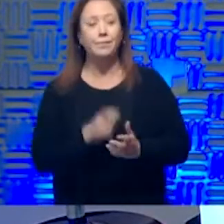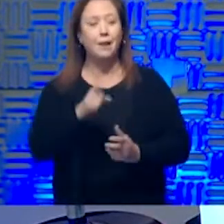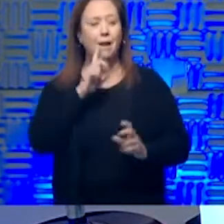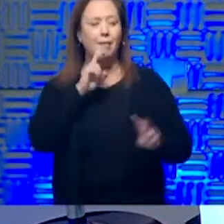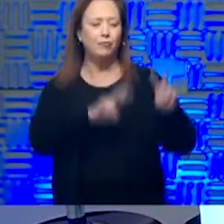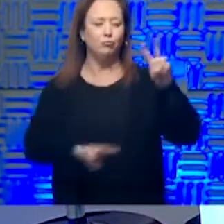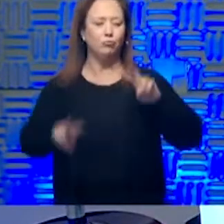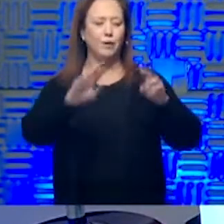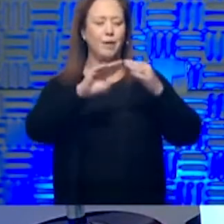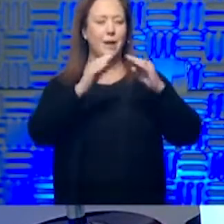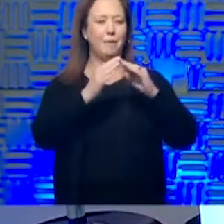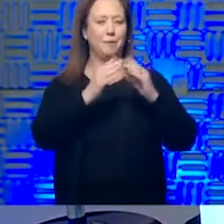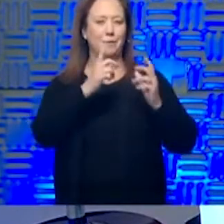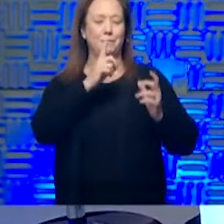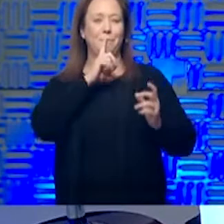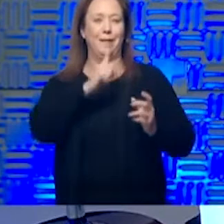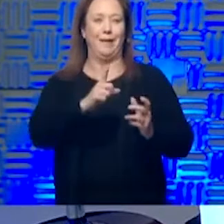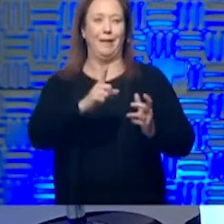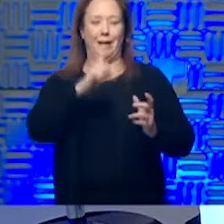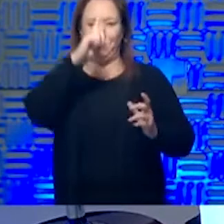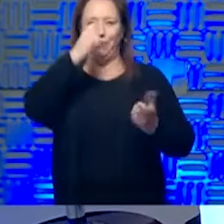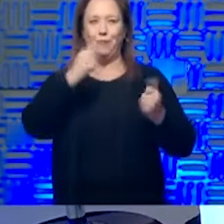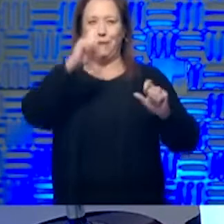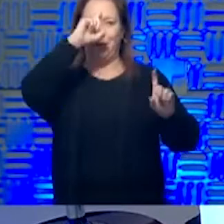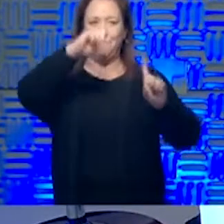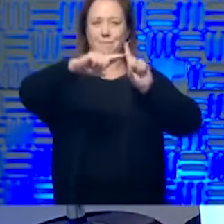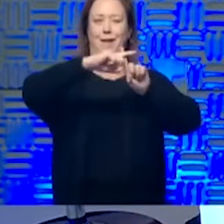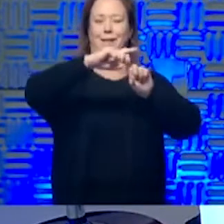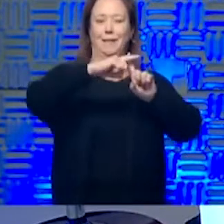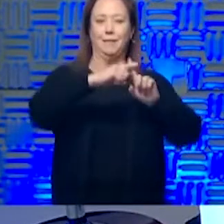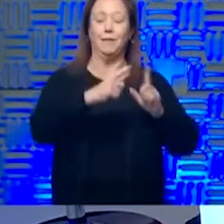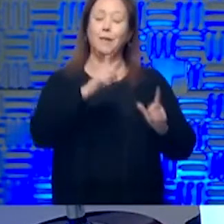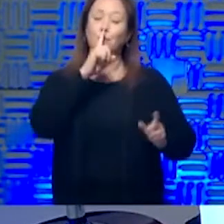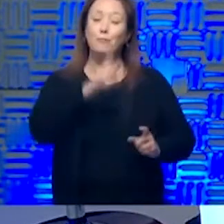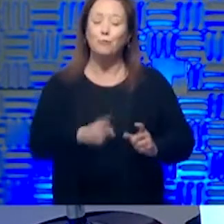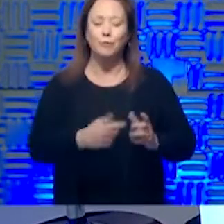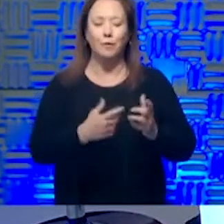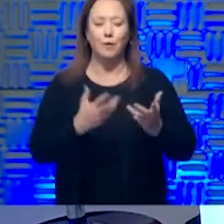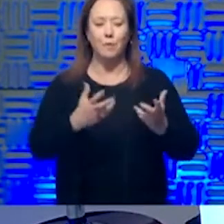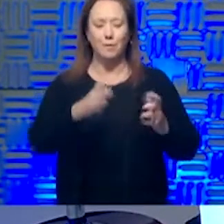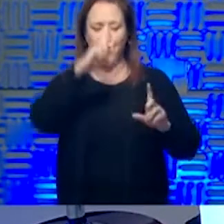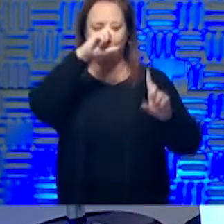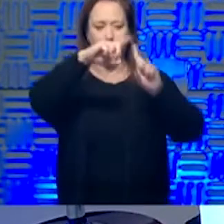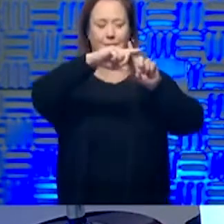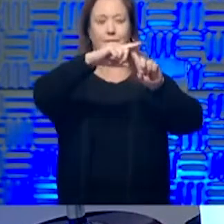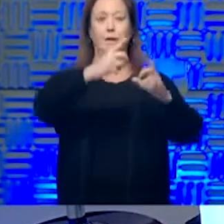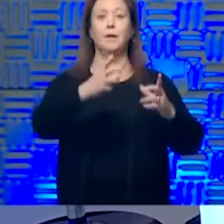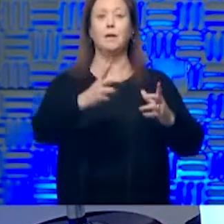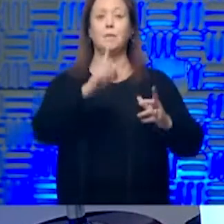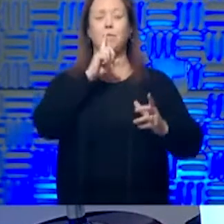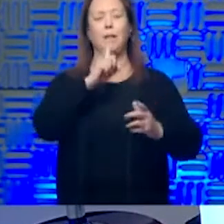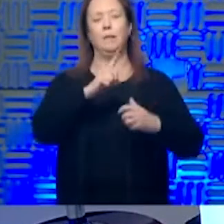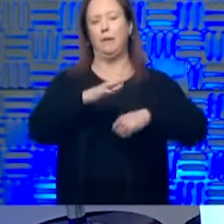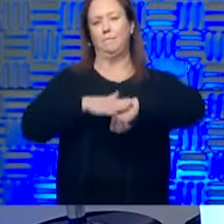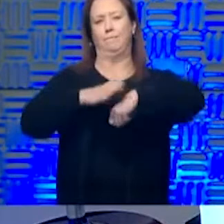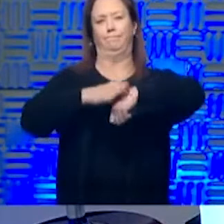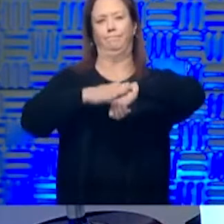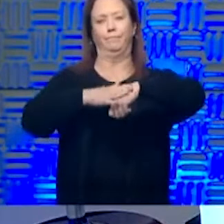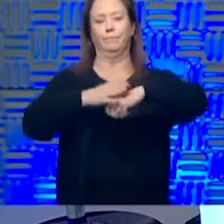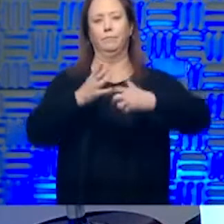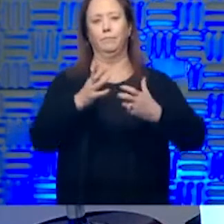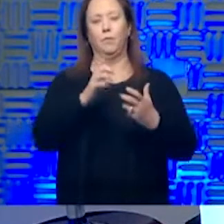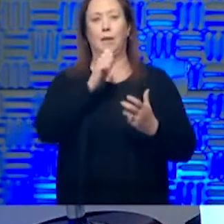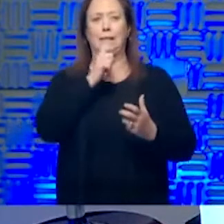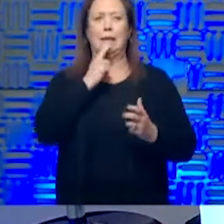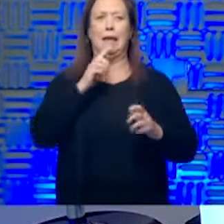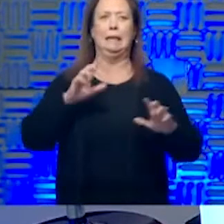numbers with kind of rose-colored glasses, which I'm accused of, and which is true. But in an abundance of caution, we're not going to get out in front of that and